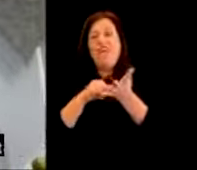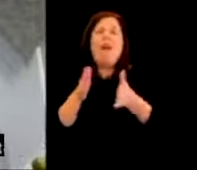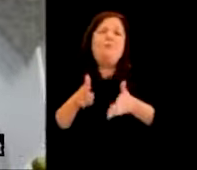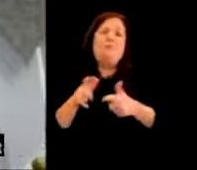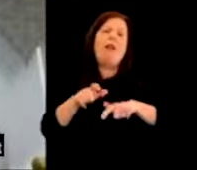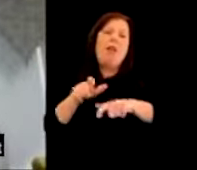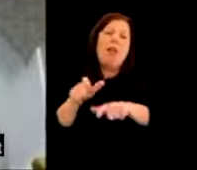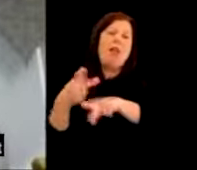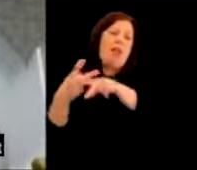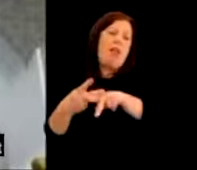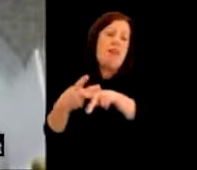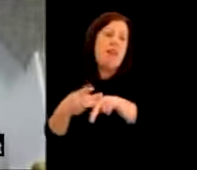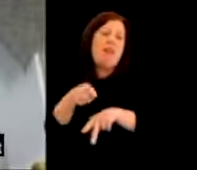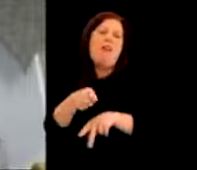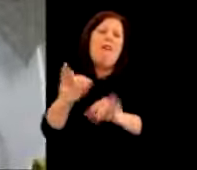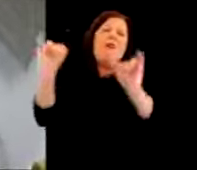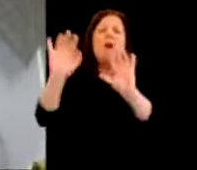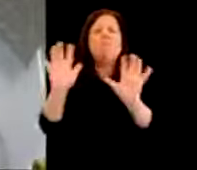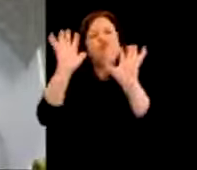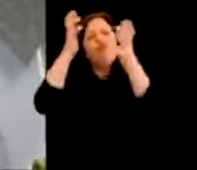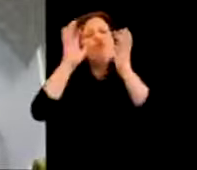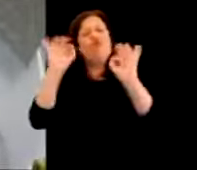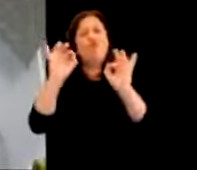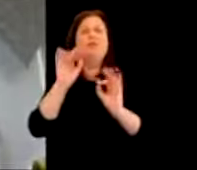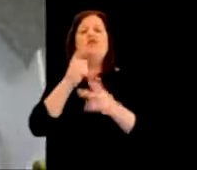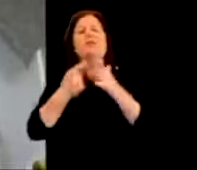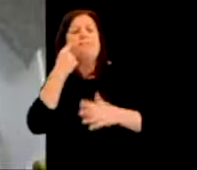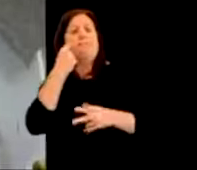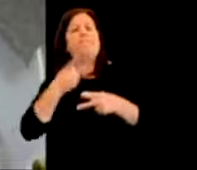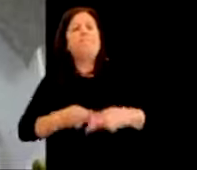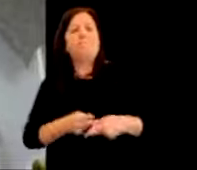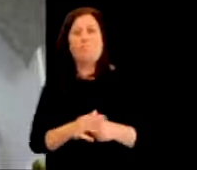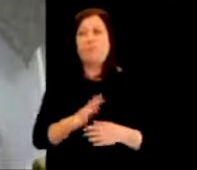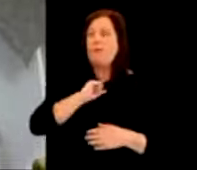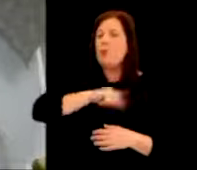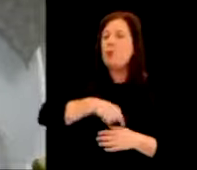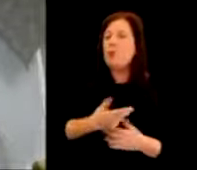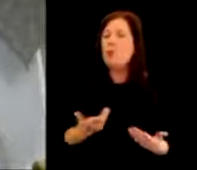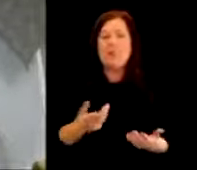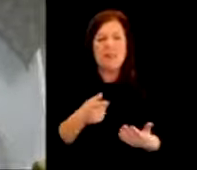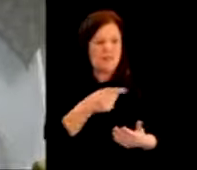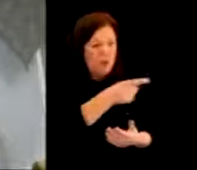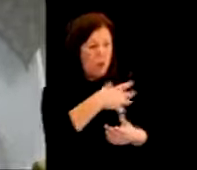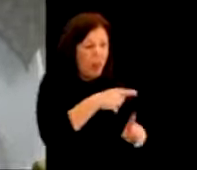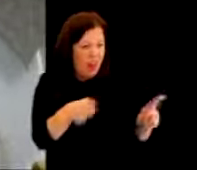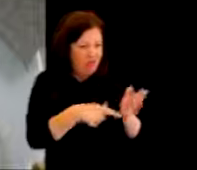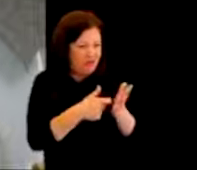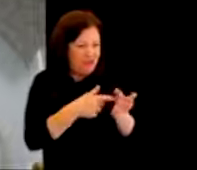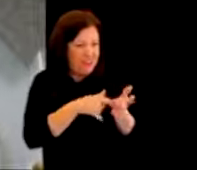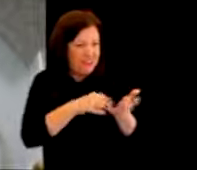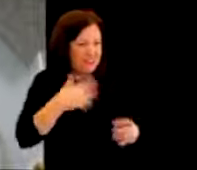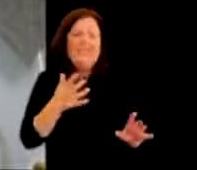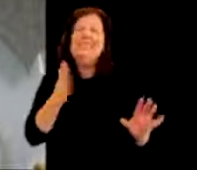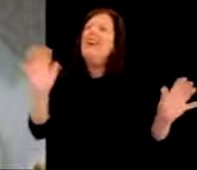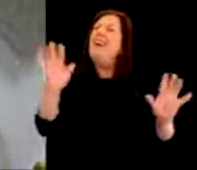but they think he's going to be alright. Oh, thank God. I didn't think you liked him. Well,